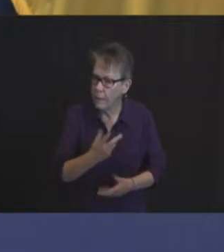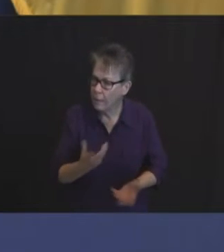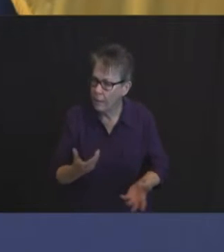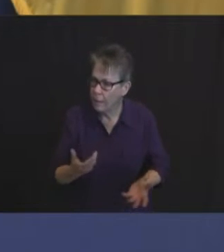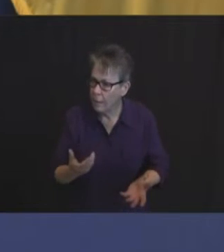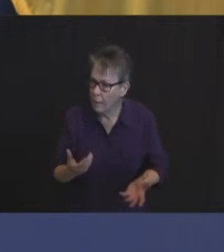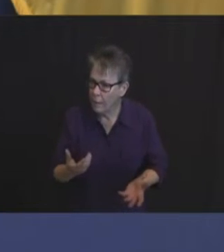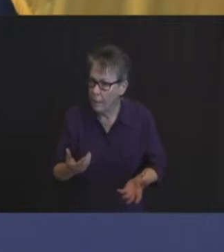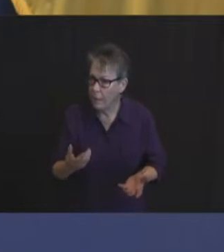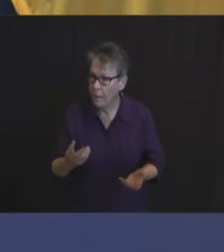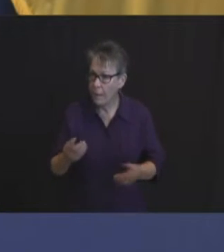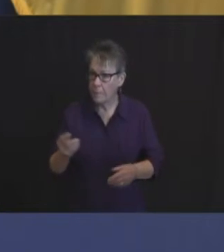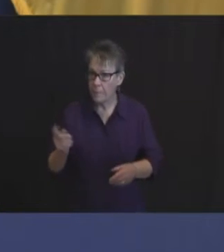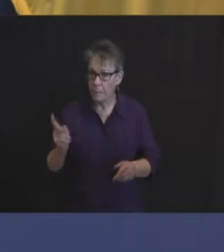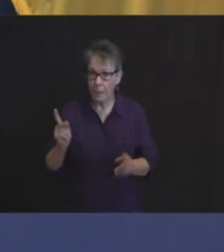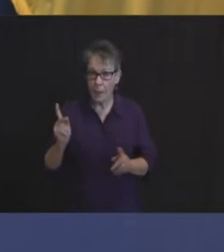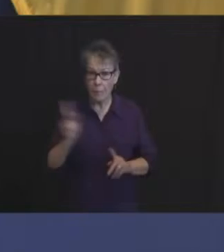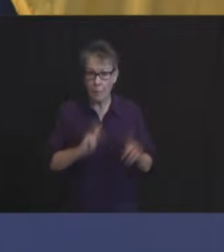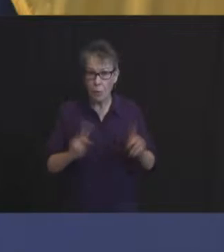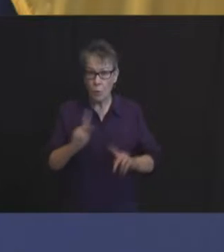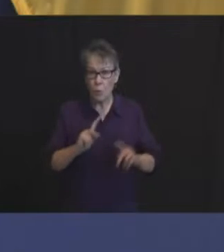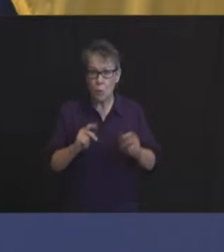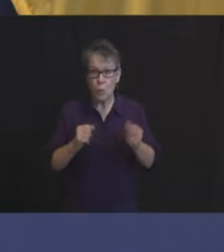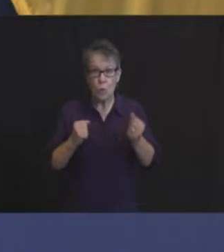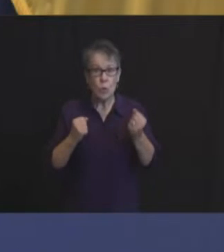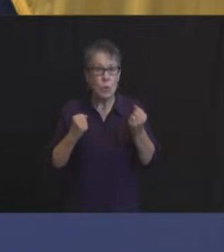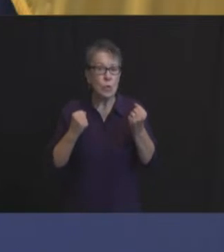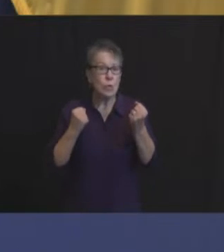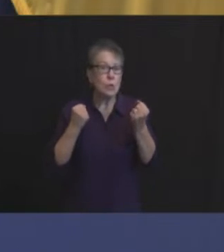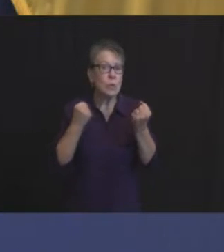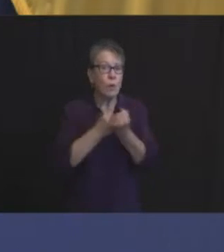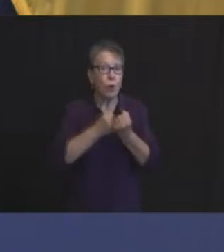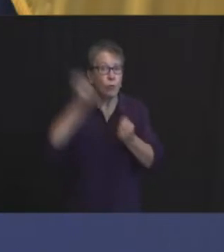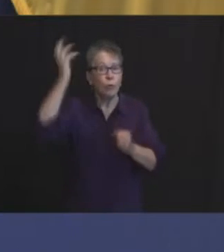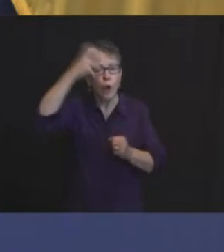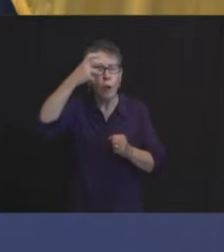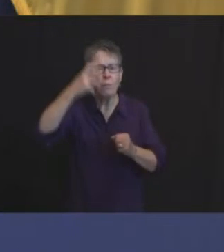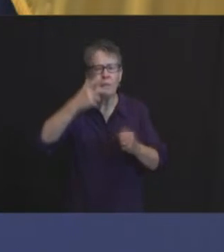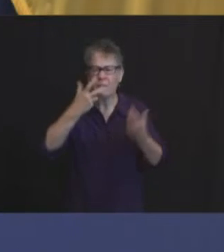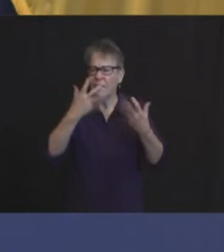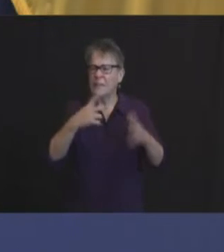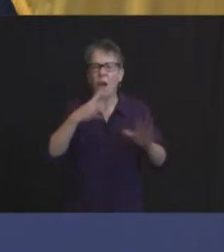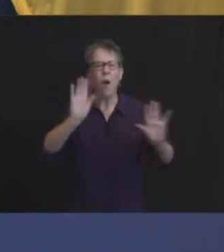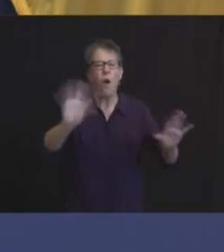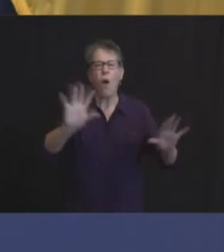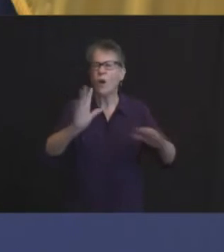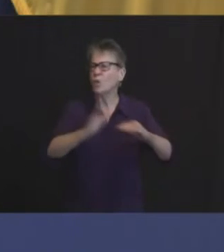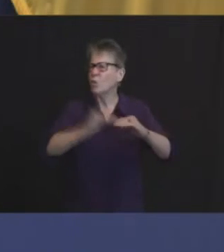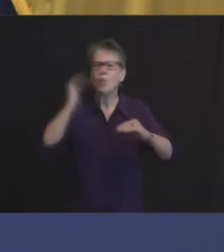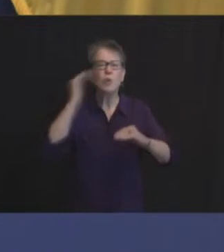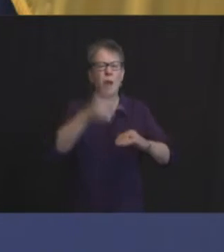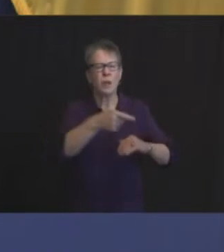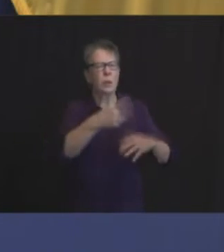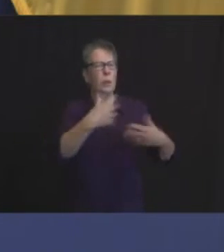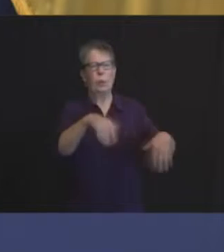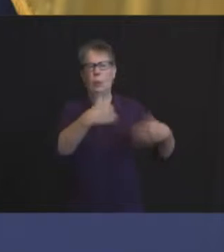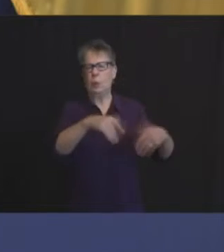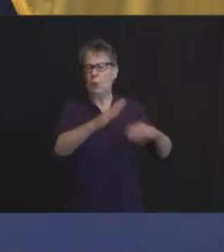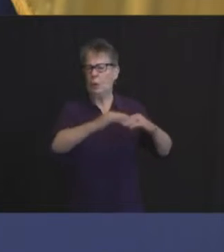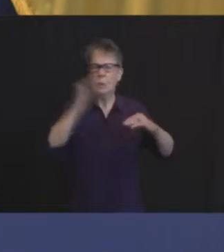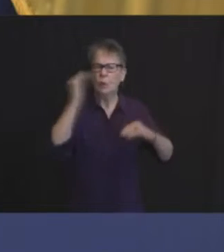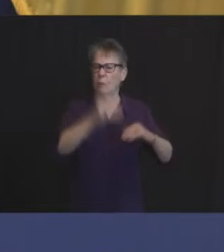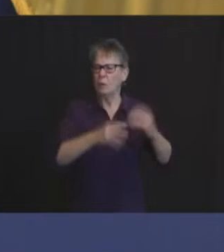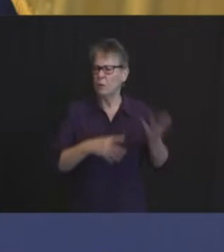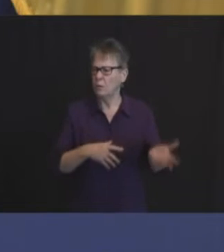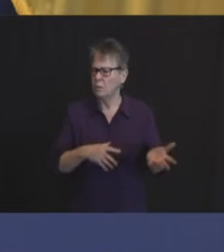in the country, and it would really help in New Jersey for those folks to stand up and say the right thing and mean it. And that, to me, would be on